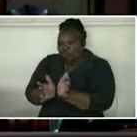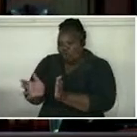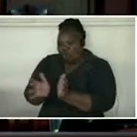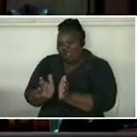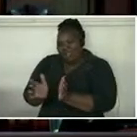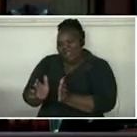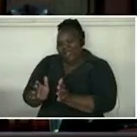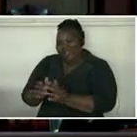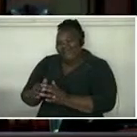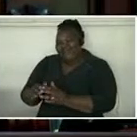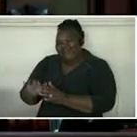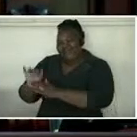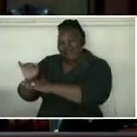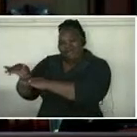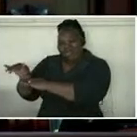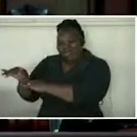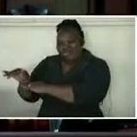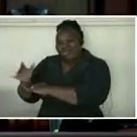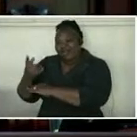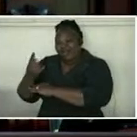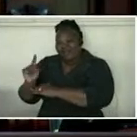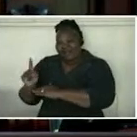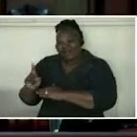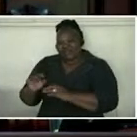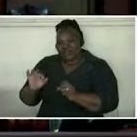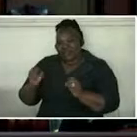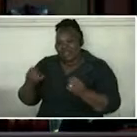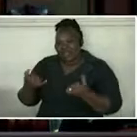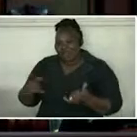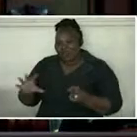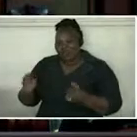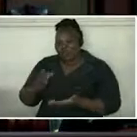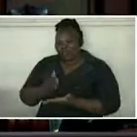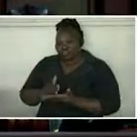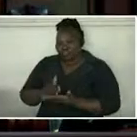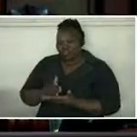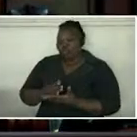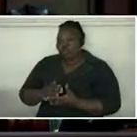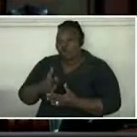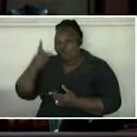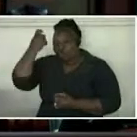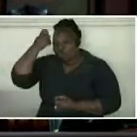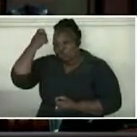oversights the important inequality of living in our rural communities